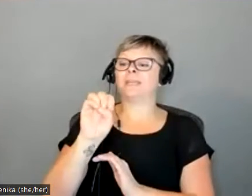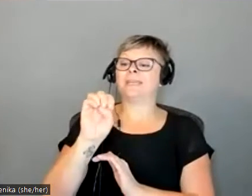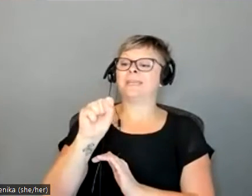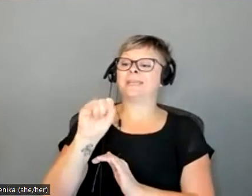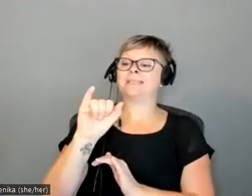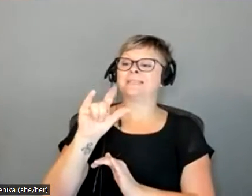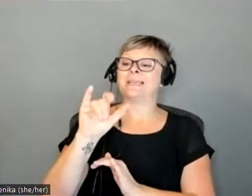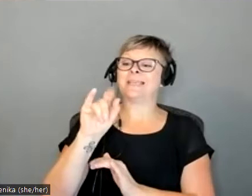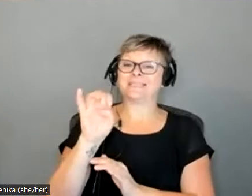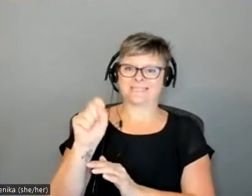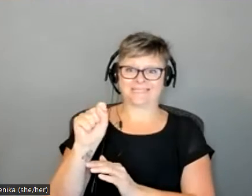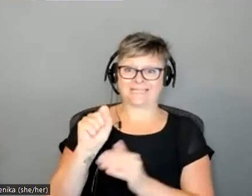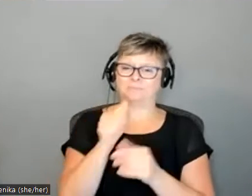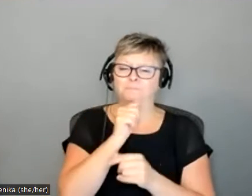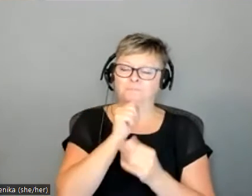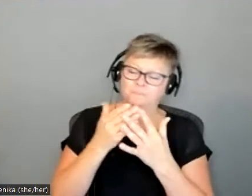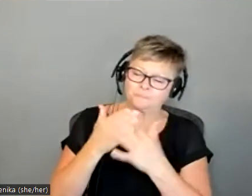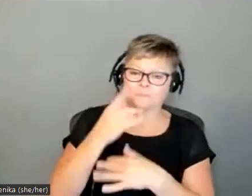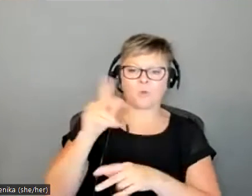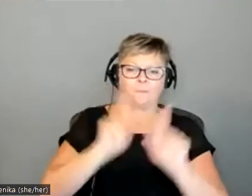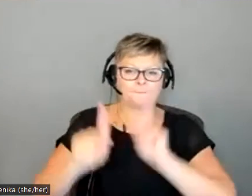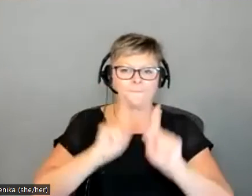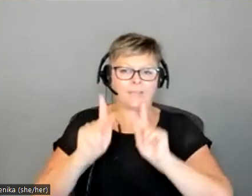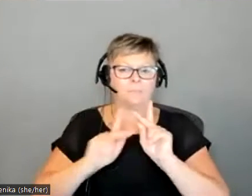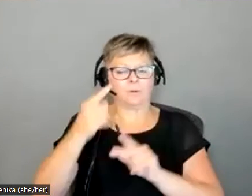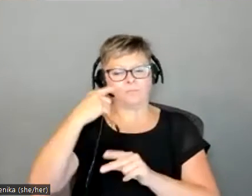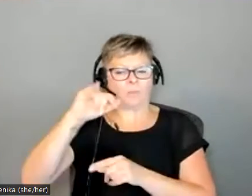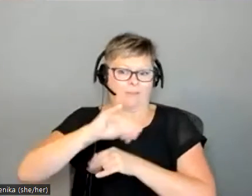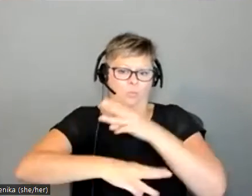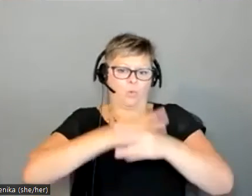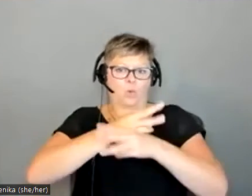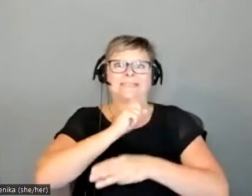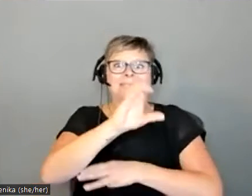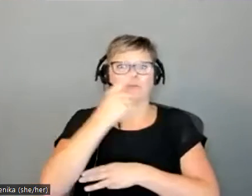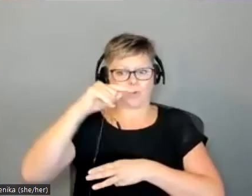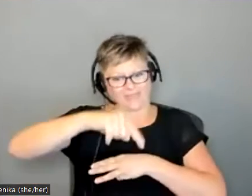changing world, and as we know it, we know that this is a